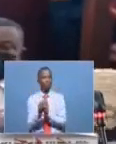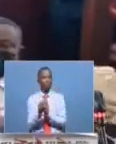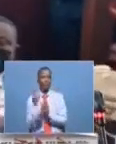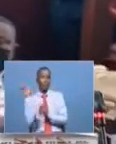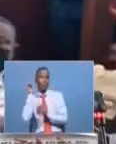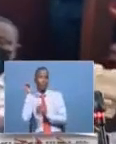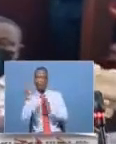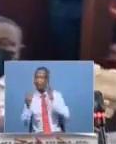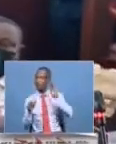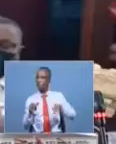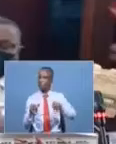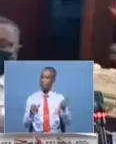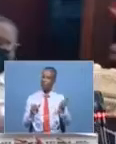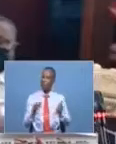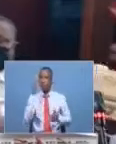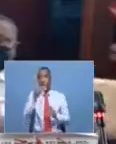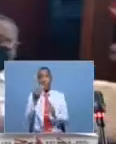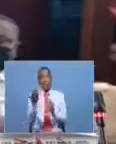because